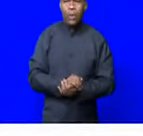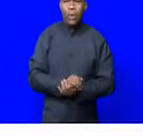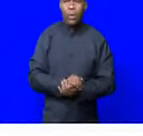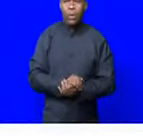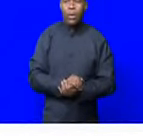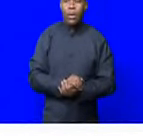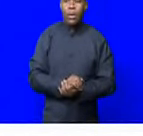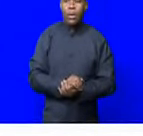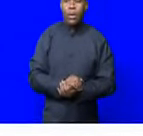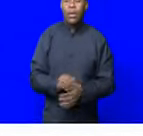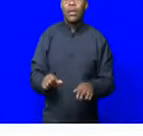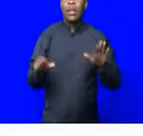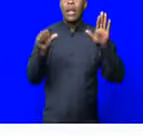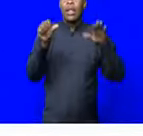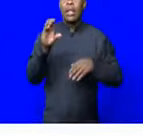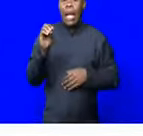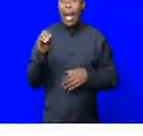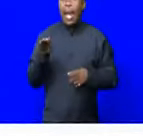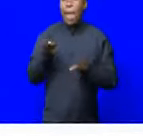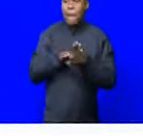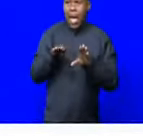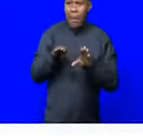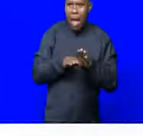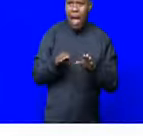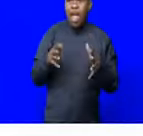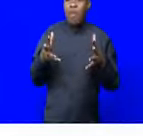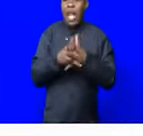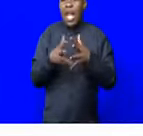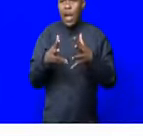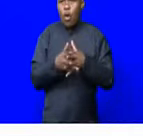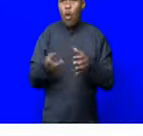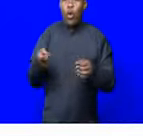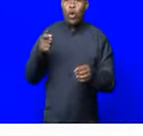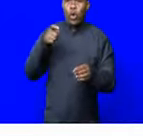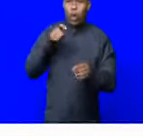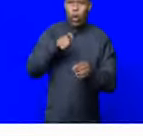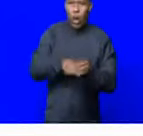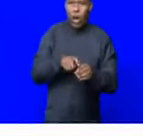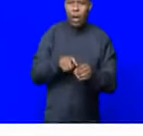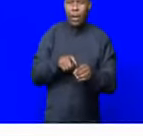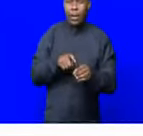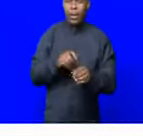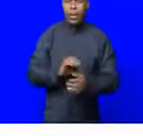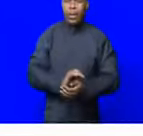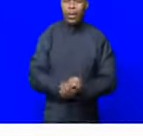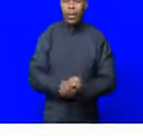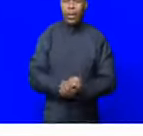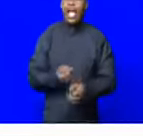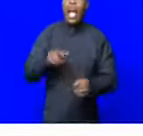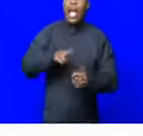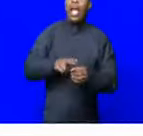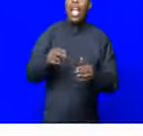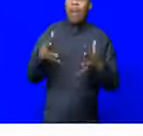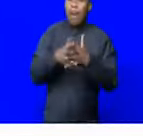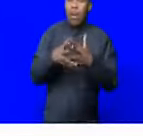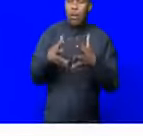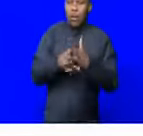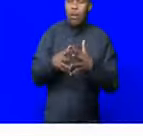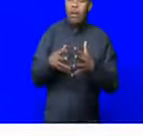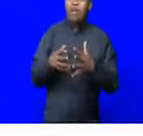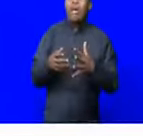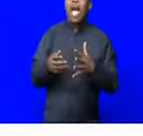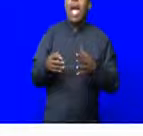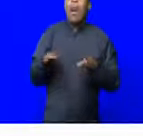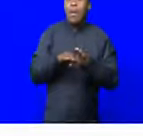communities? 600 members of cooperative financial institutions were in attendance. These members were from 23